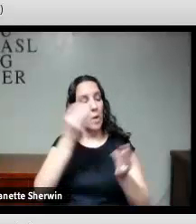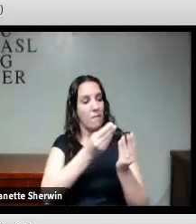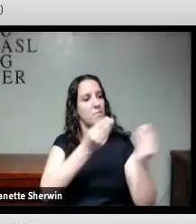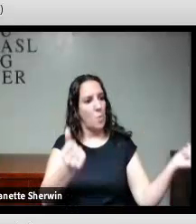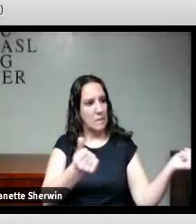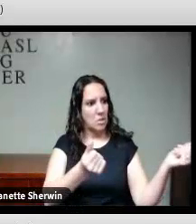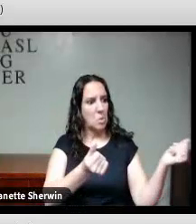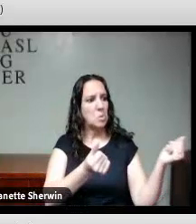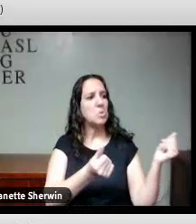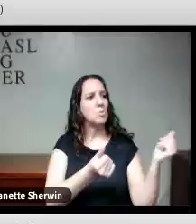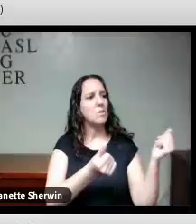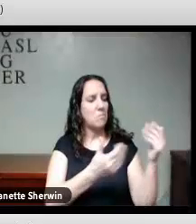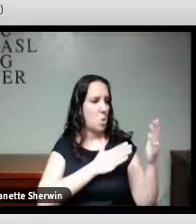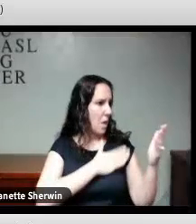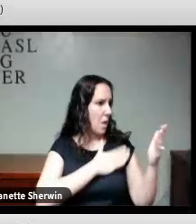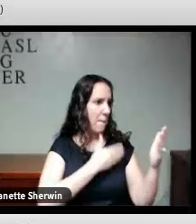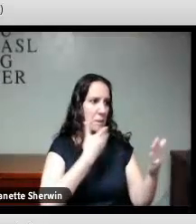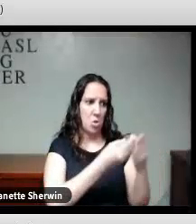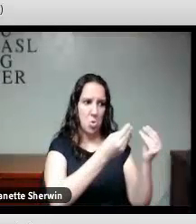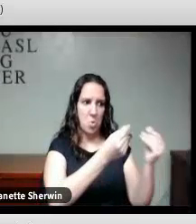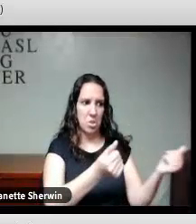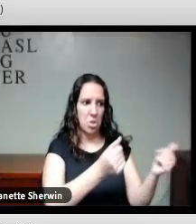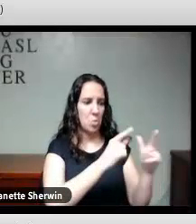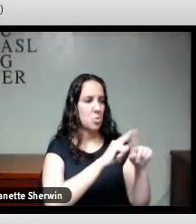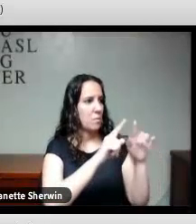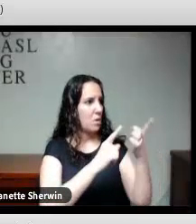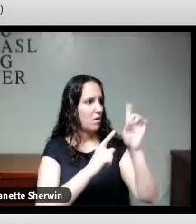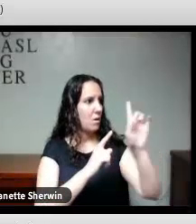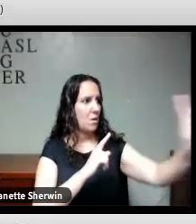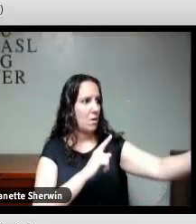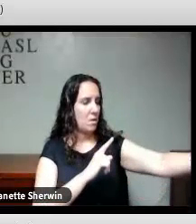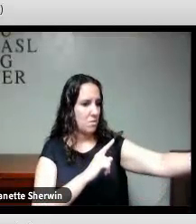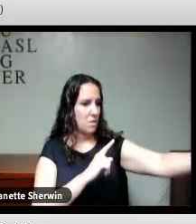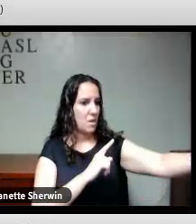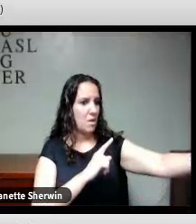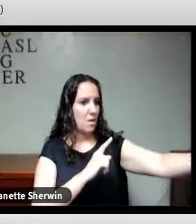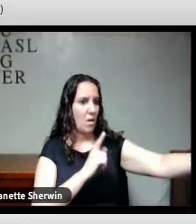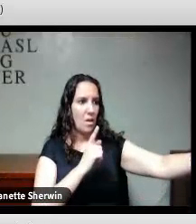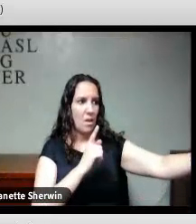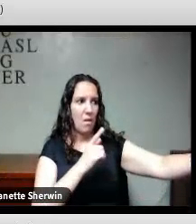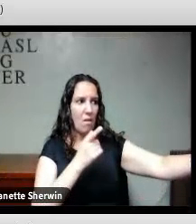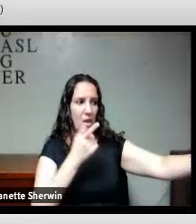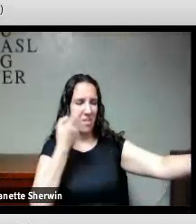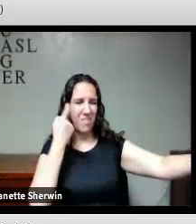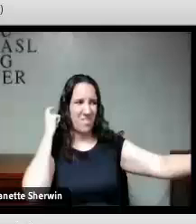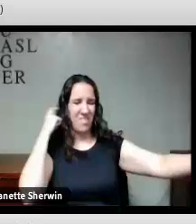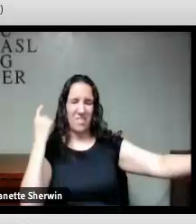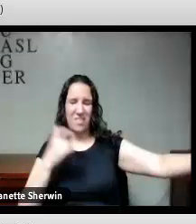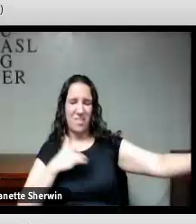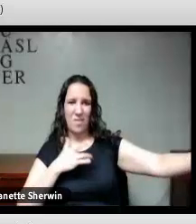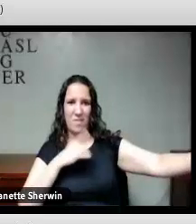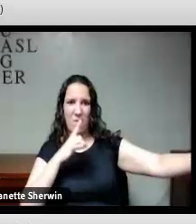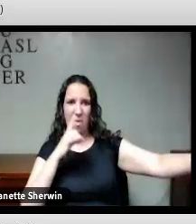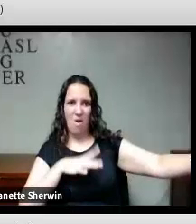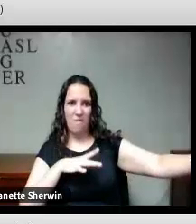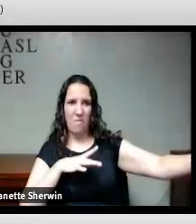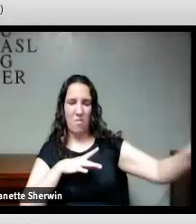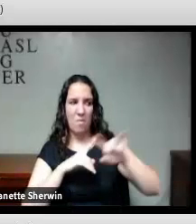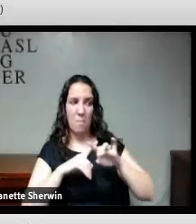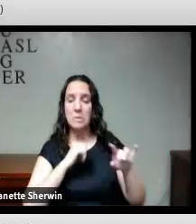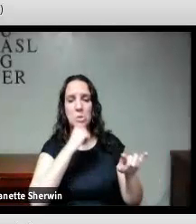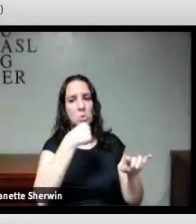that, and the first thing they think is that what you say when I leave? Joan says, it's funny, you can have 20 positive interactions in a